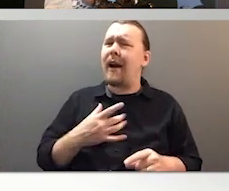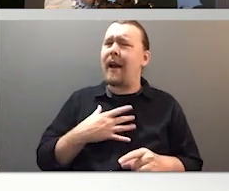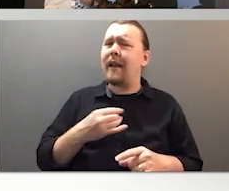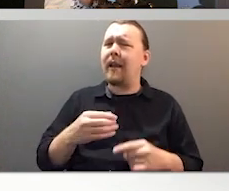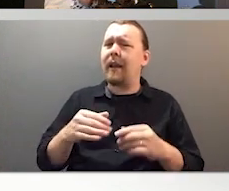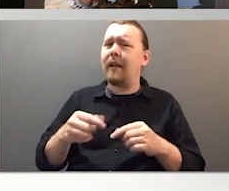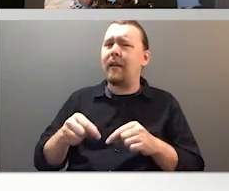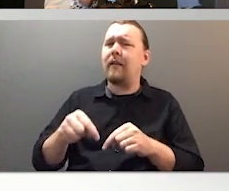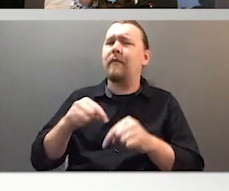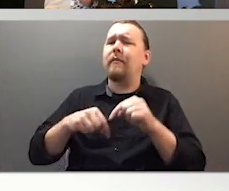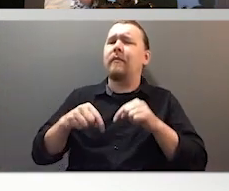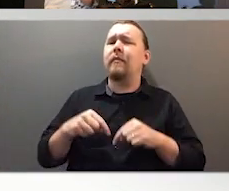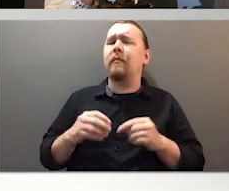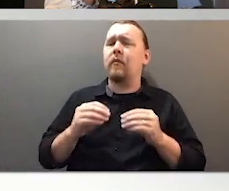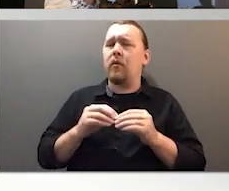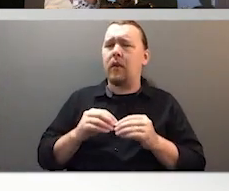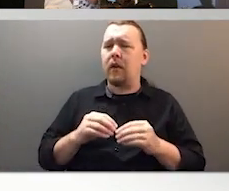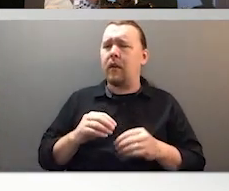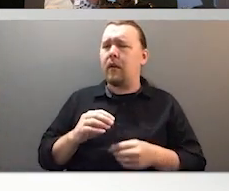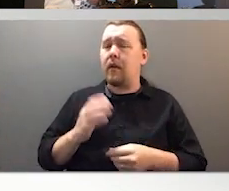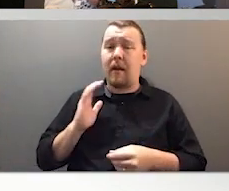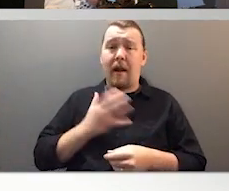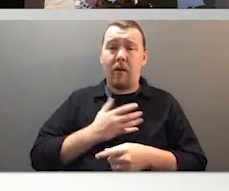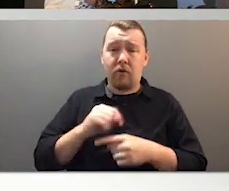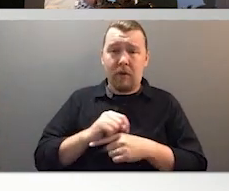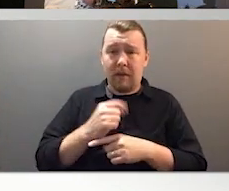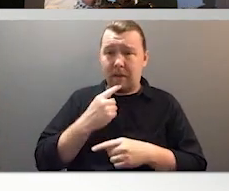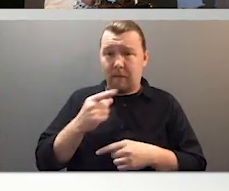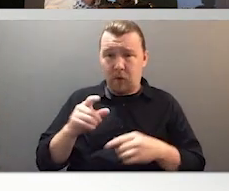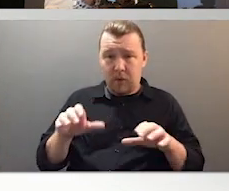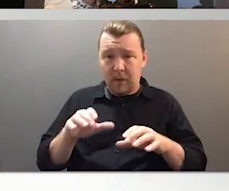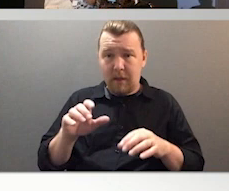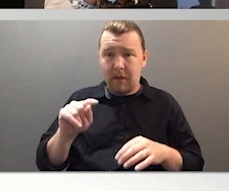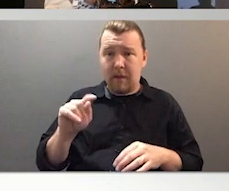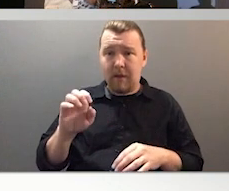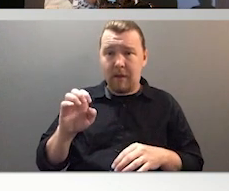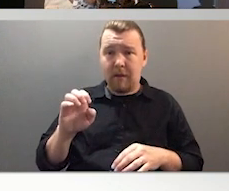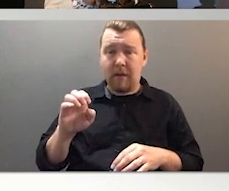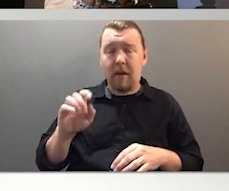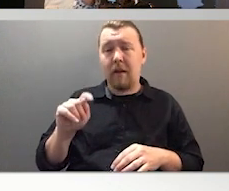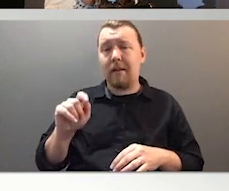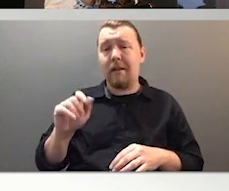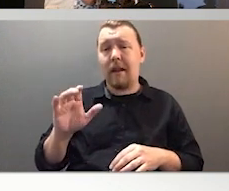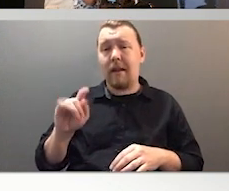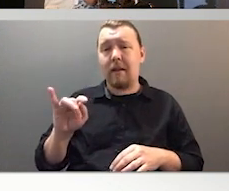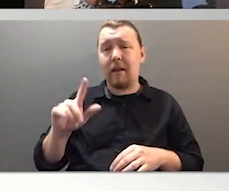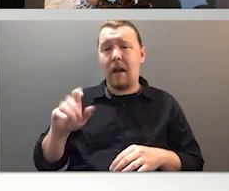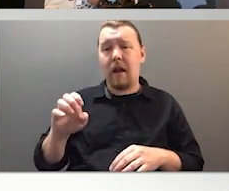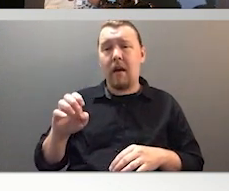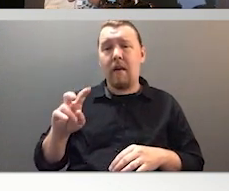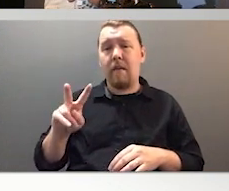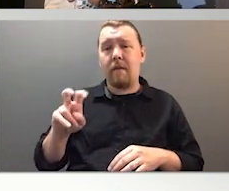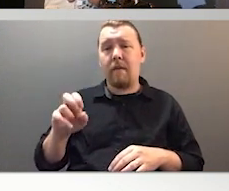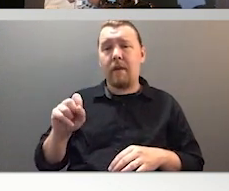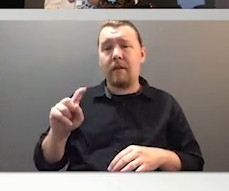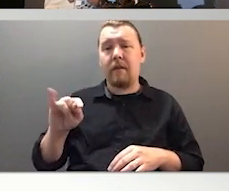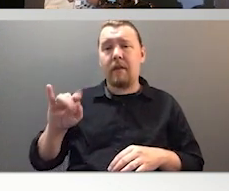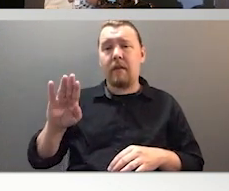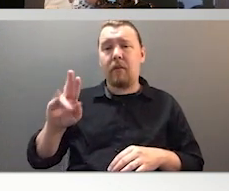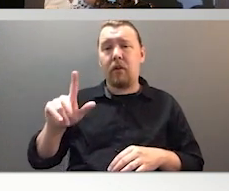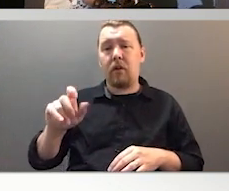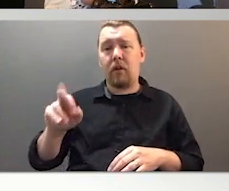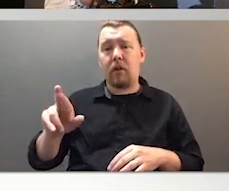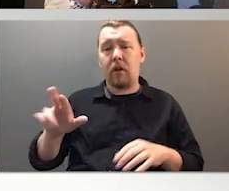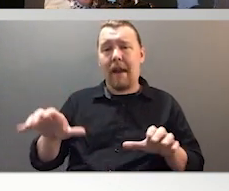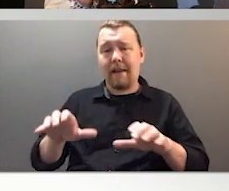Our training said if you did a tactile, vestibular, or proprioceptive activity, that you should get an adapted response.